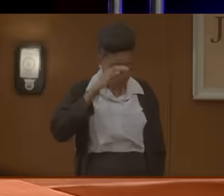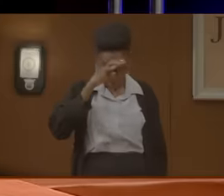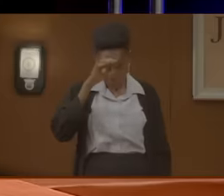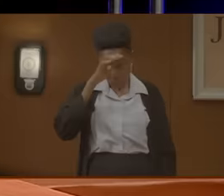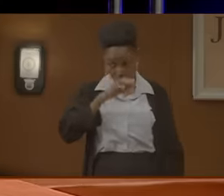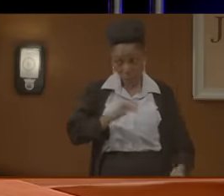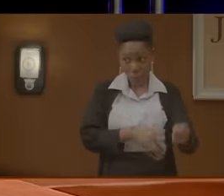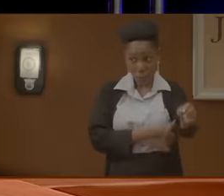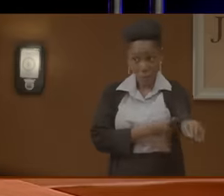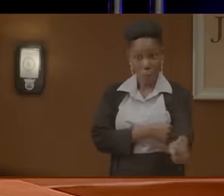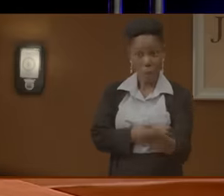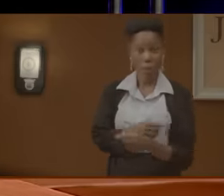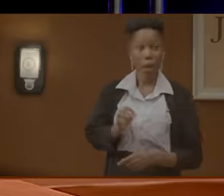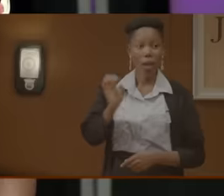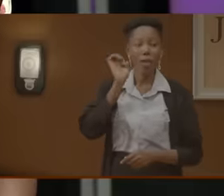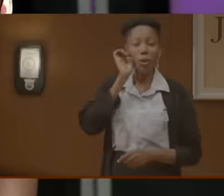want to bite.